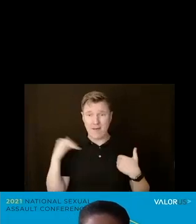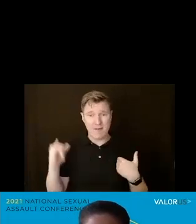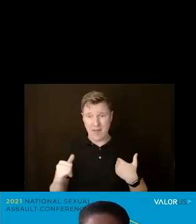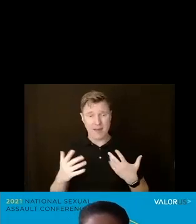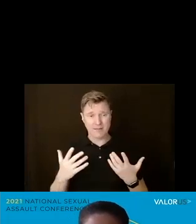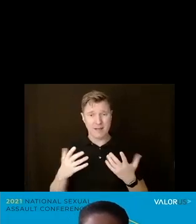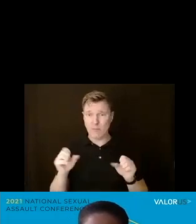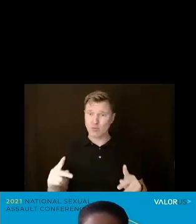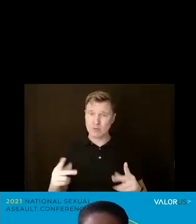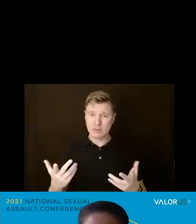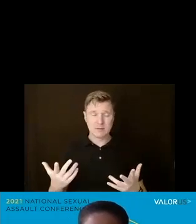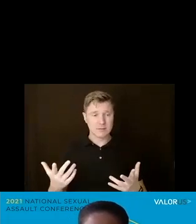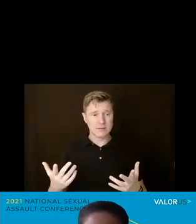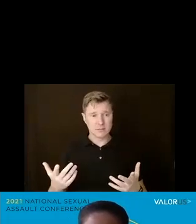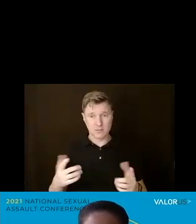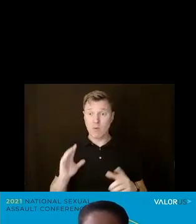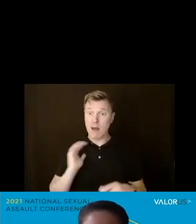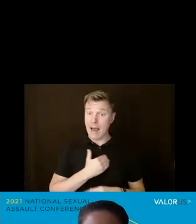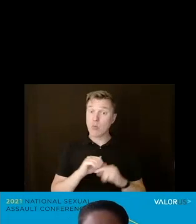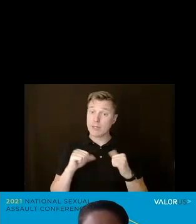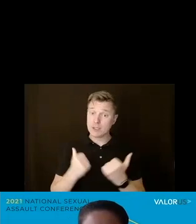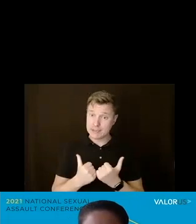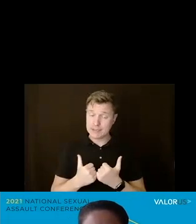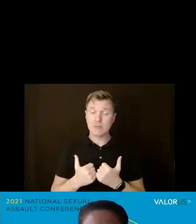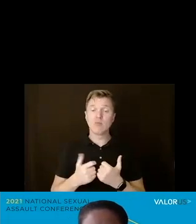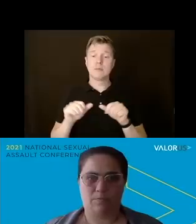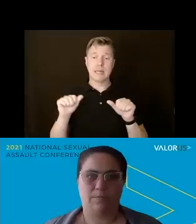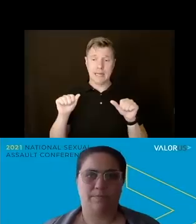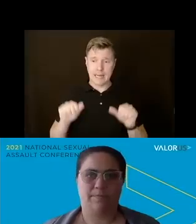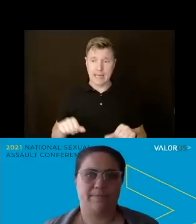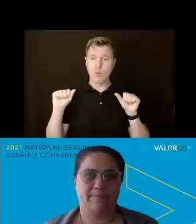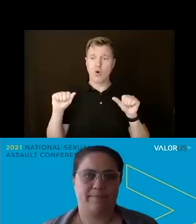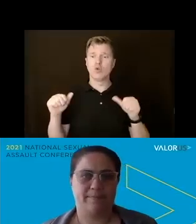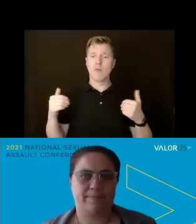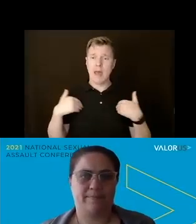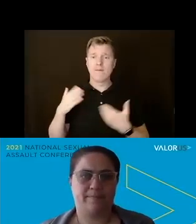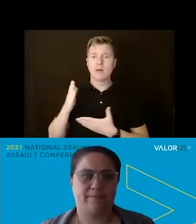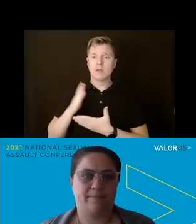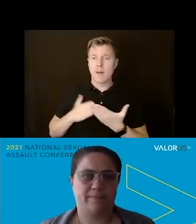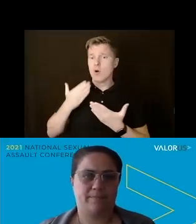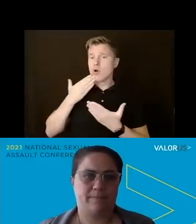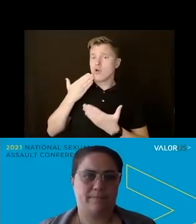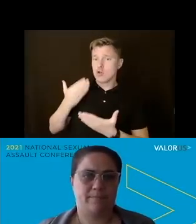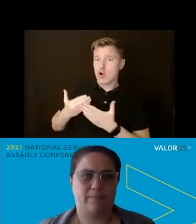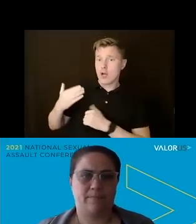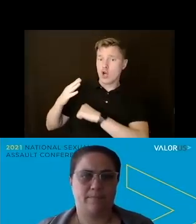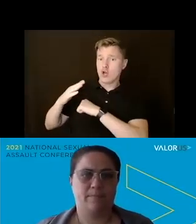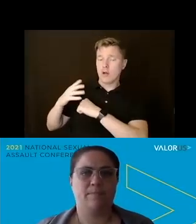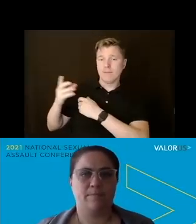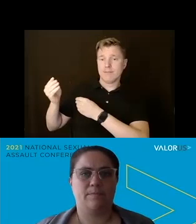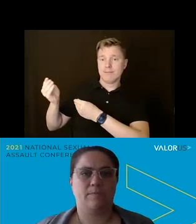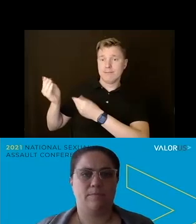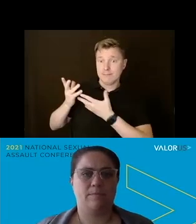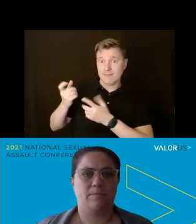But our agency was able to, get some good notice from a foundation partner